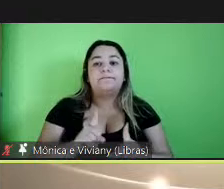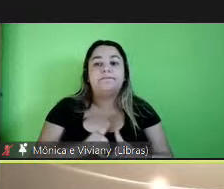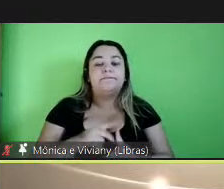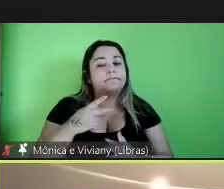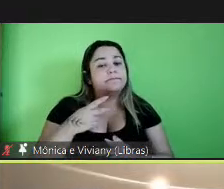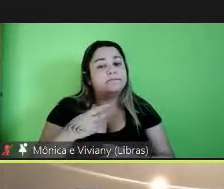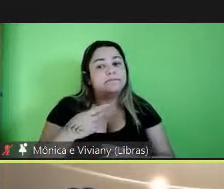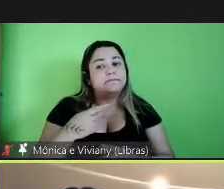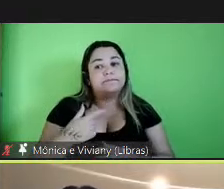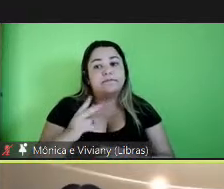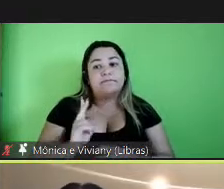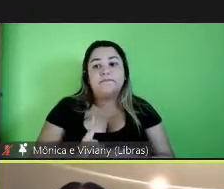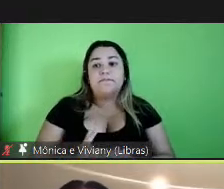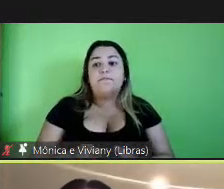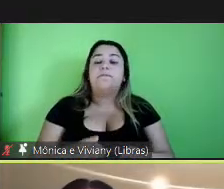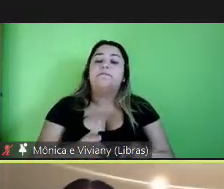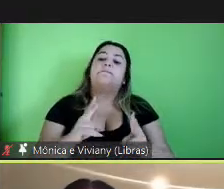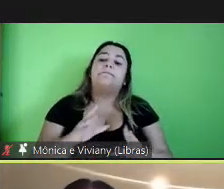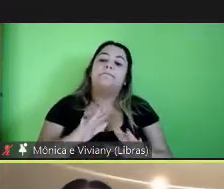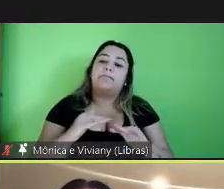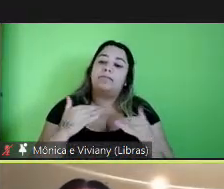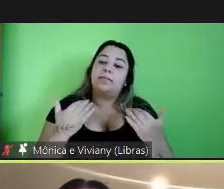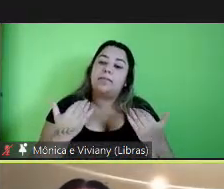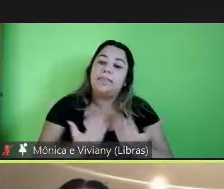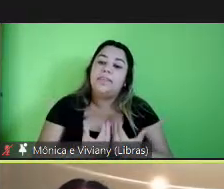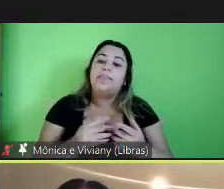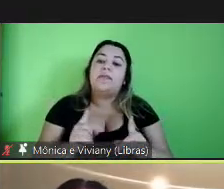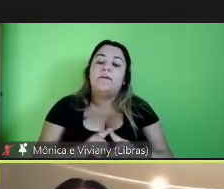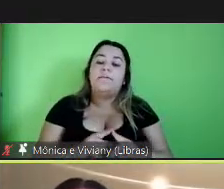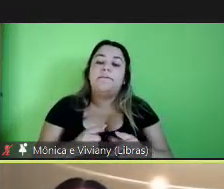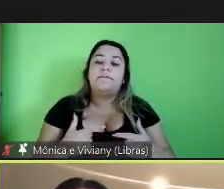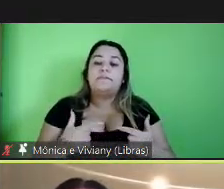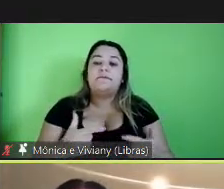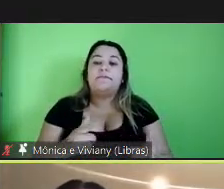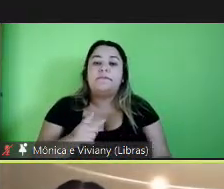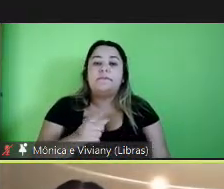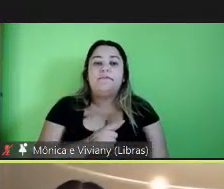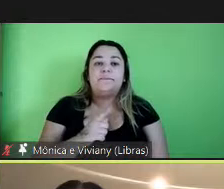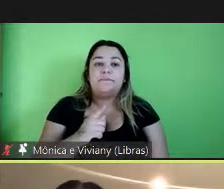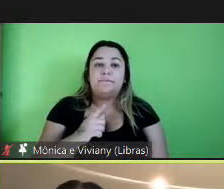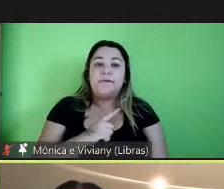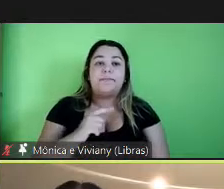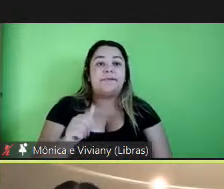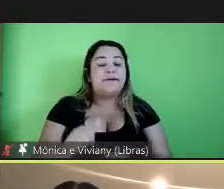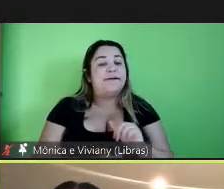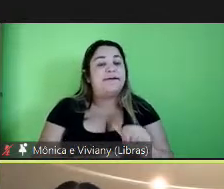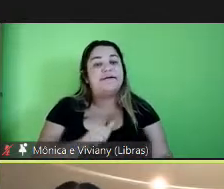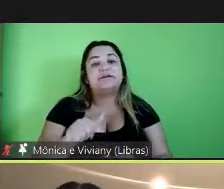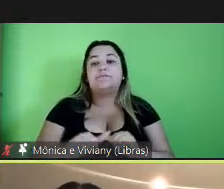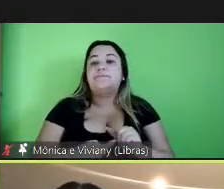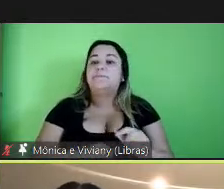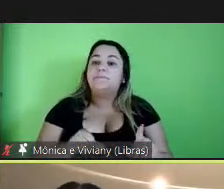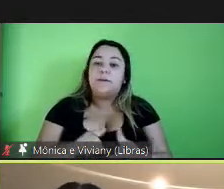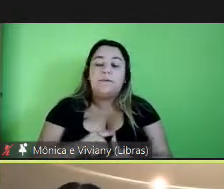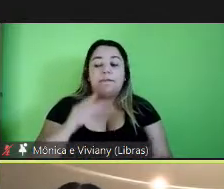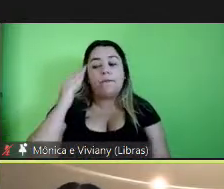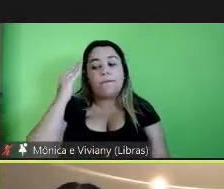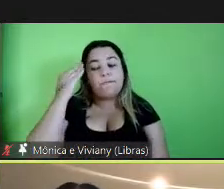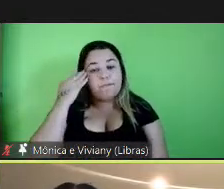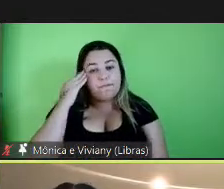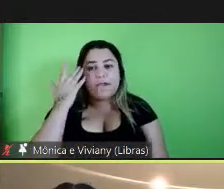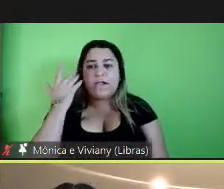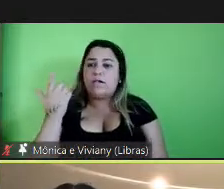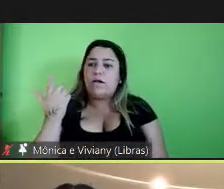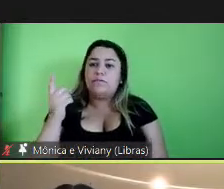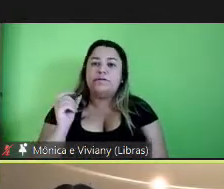communities. There was definitely challenges along the way, so very much a change in mindset, very much, as I mentioned, kind of consideration of the